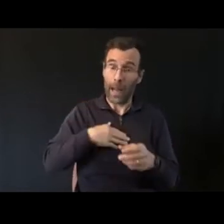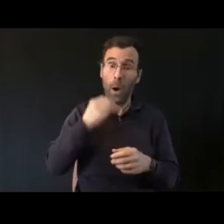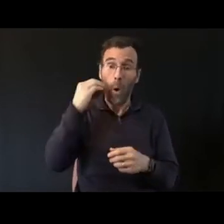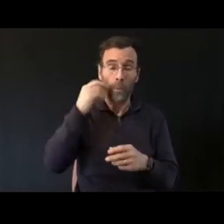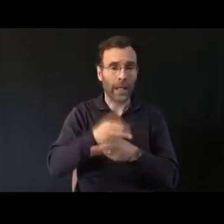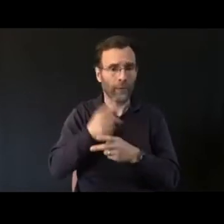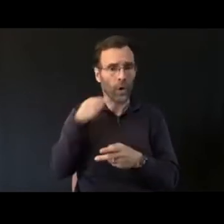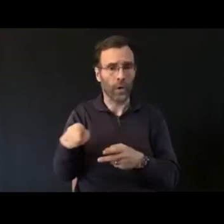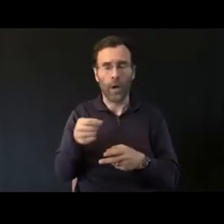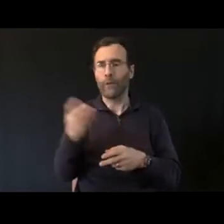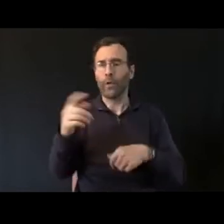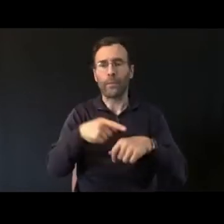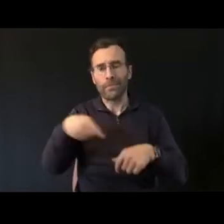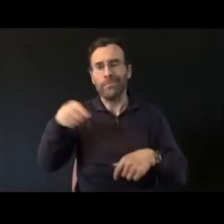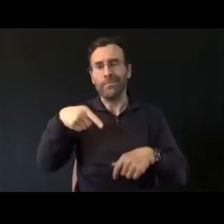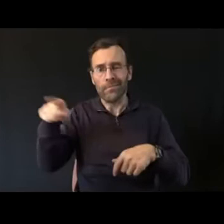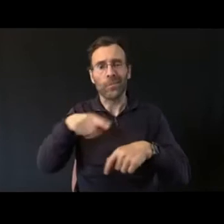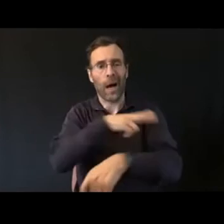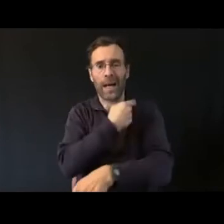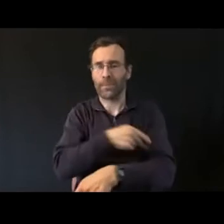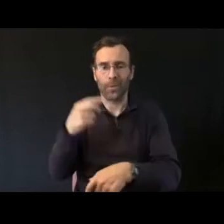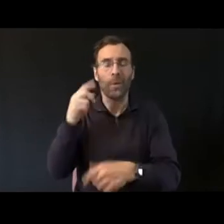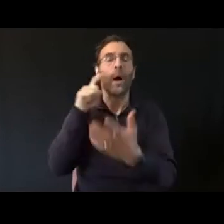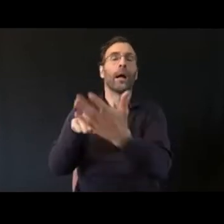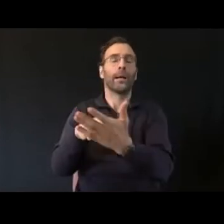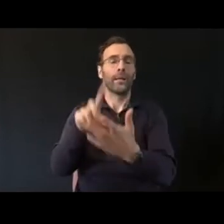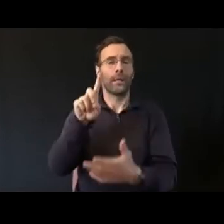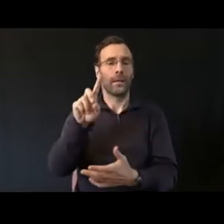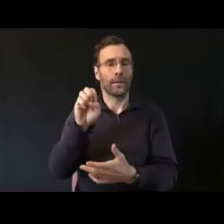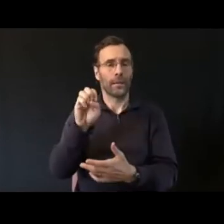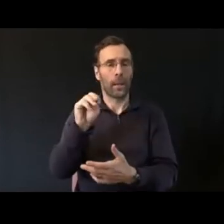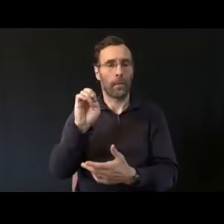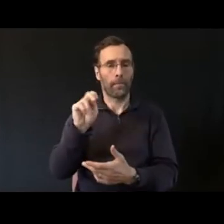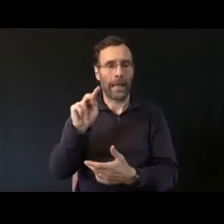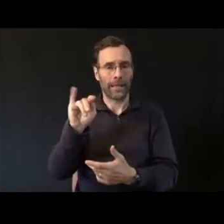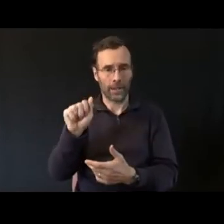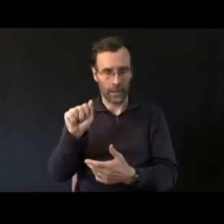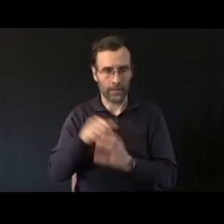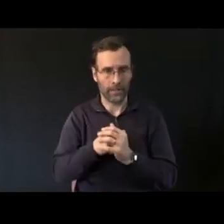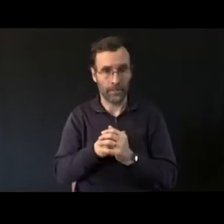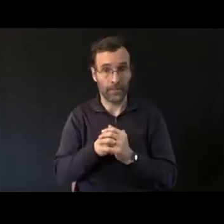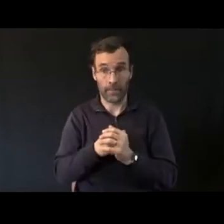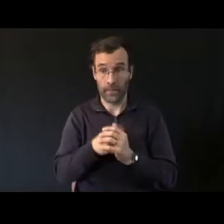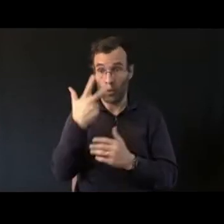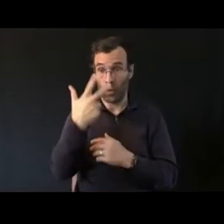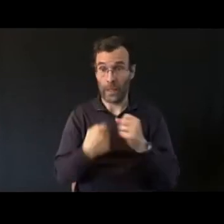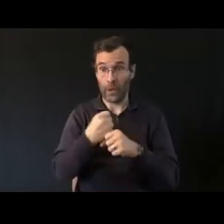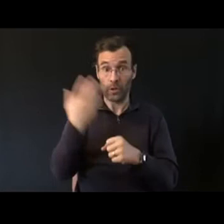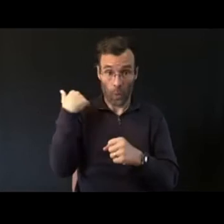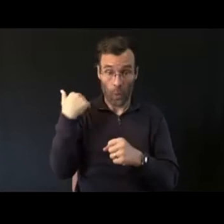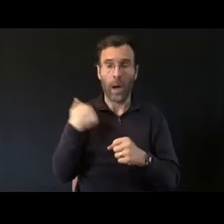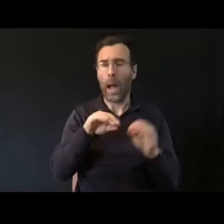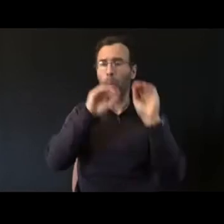had a few bouts in the hospital, and we recognized it was dementia. 3 years ago, I moved in with her